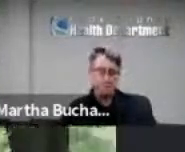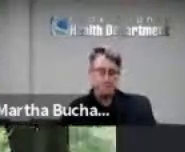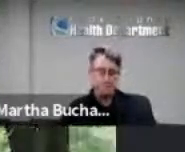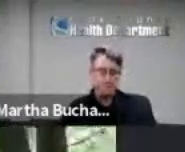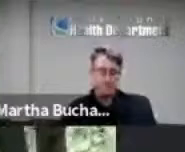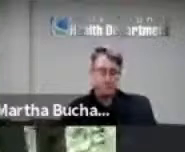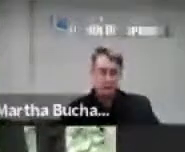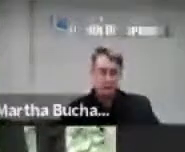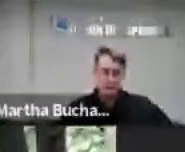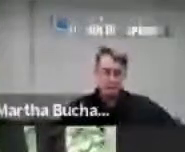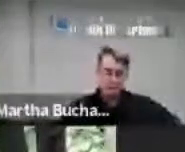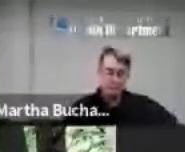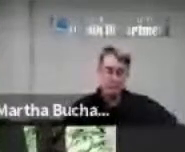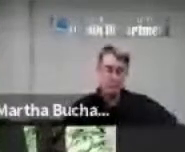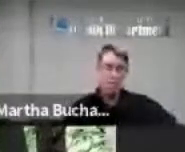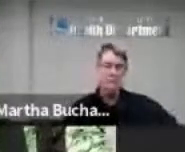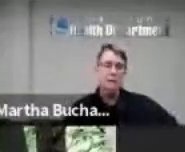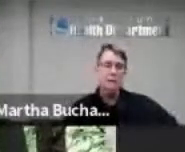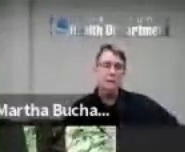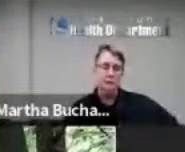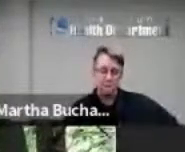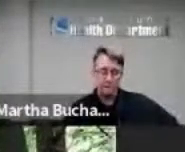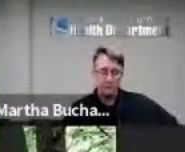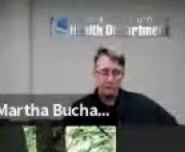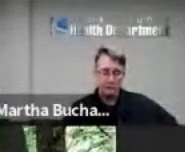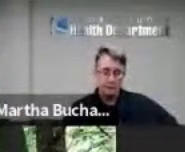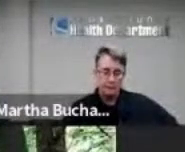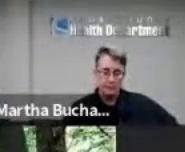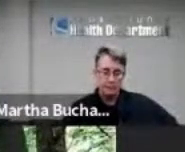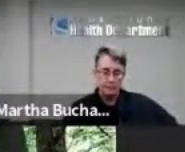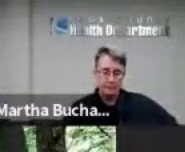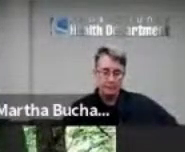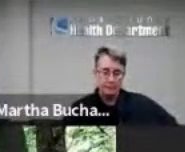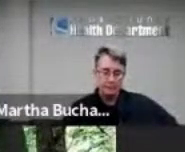437 new cases of COVID in Knox County.